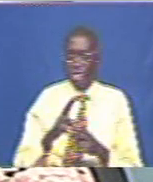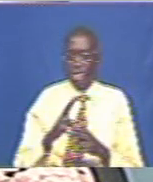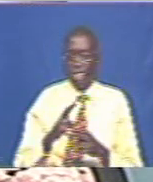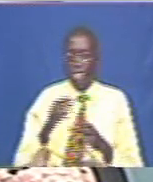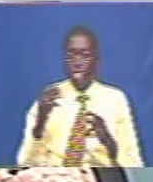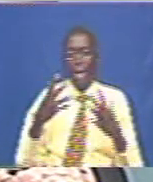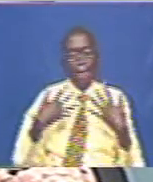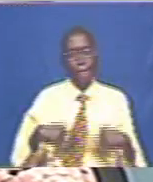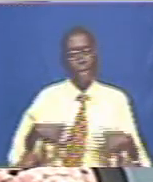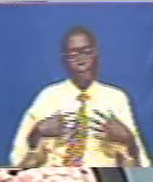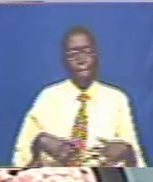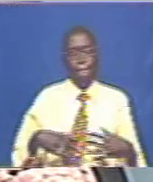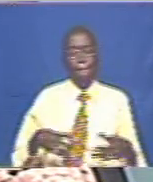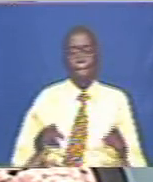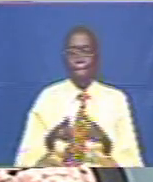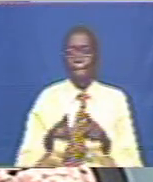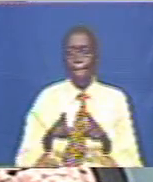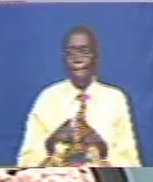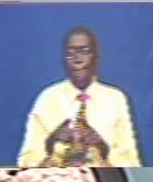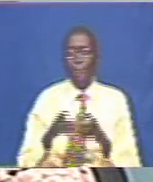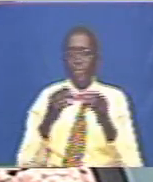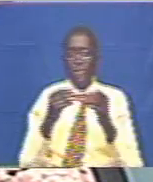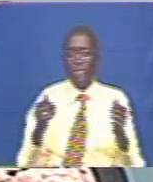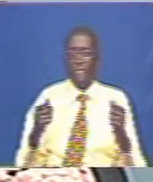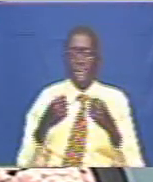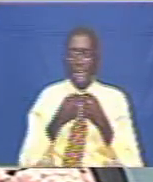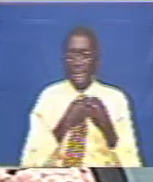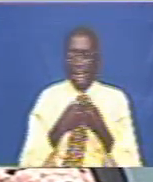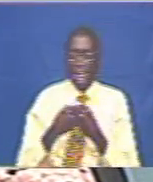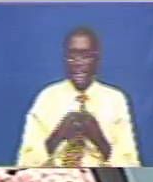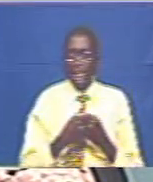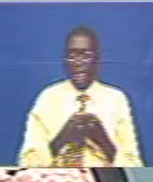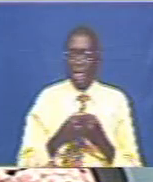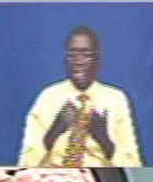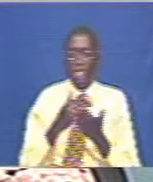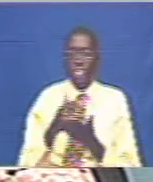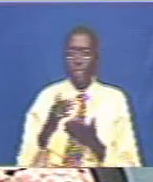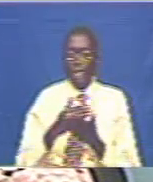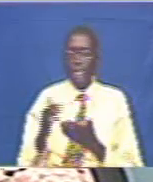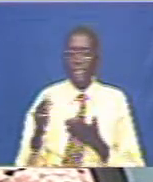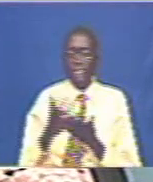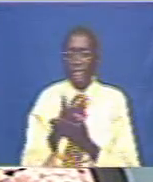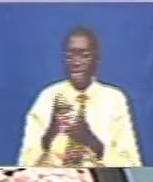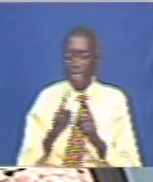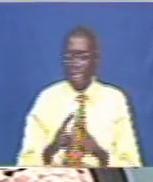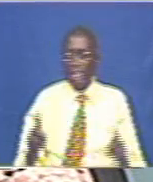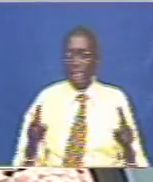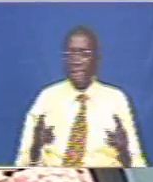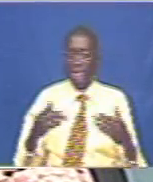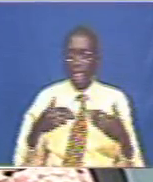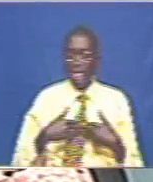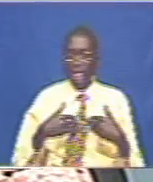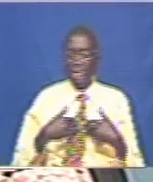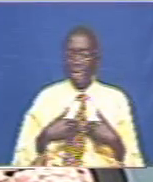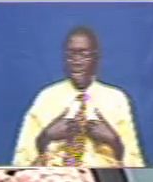citizens. Mm-hmm. It will also address all the challenges within the cooperative sector. So the starting point is having